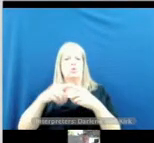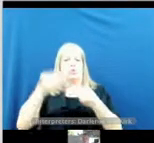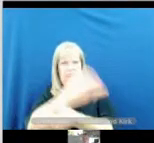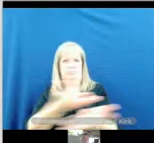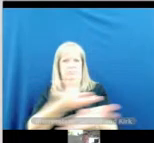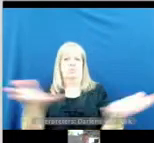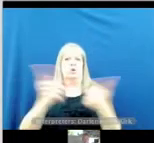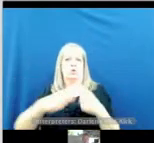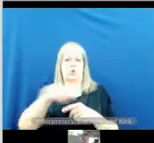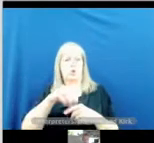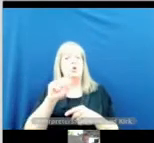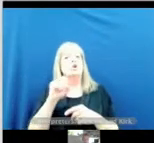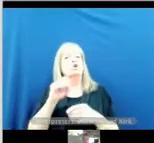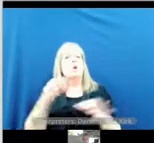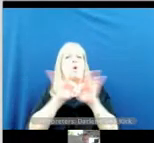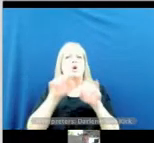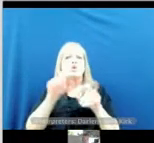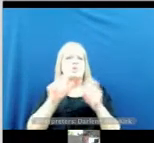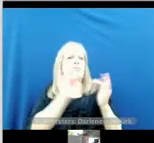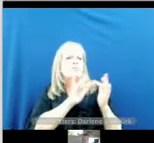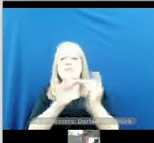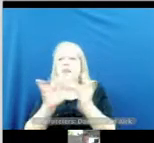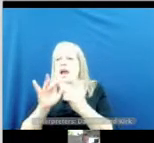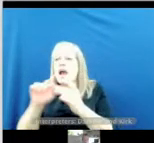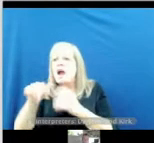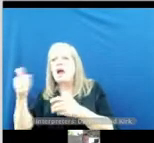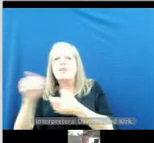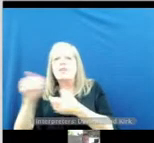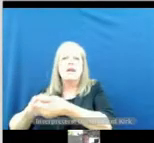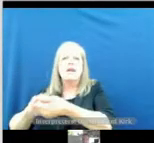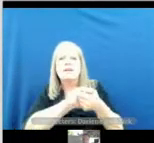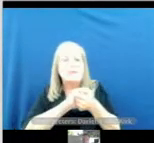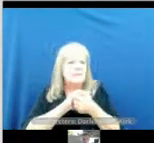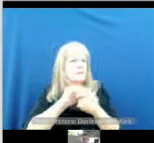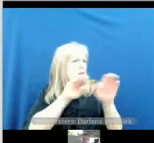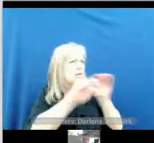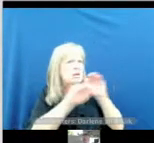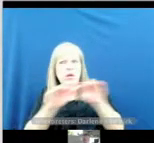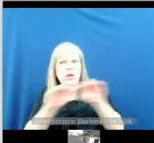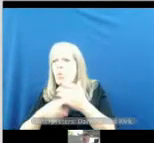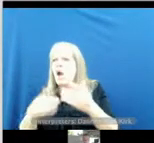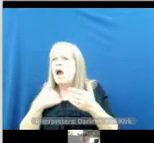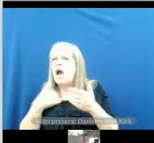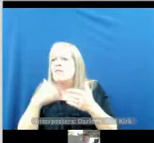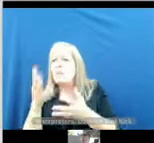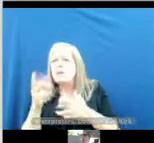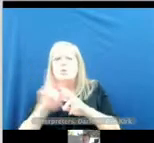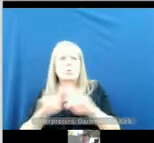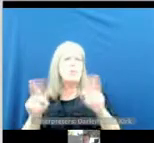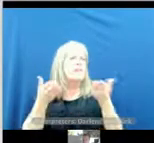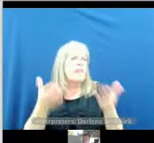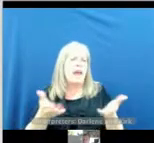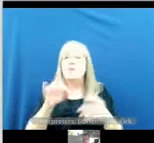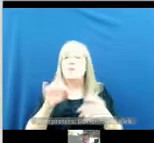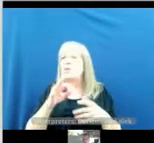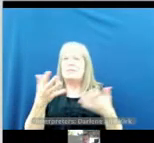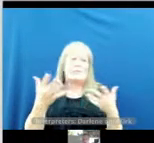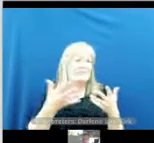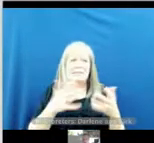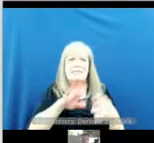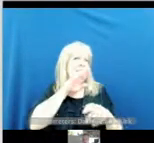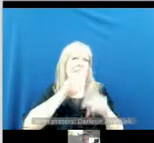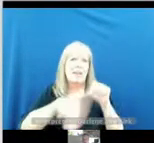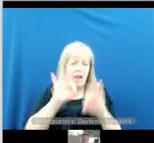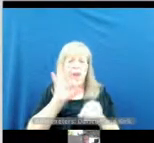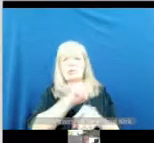to your colleagues to see what is out there, what's available. And if you don't know where to find that, the National Consortium is the place to go.